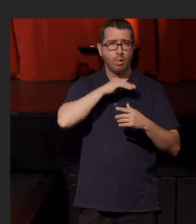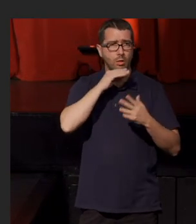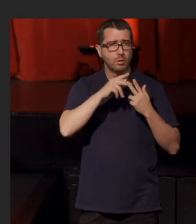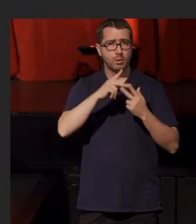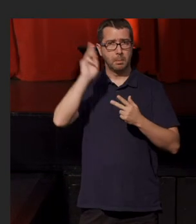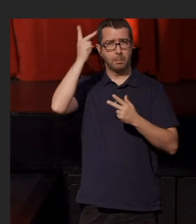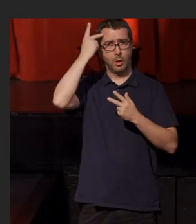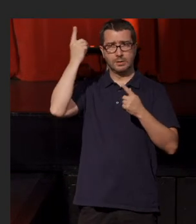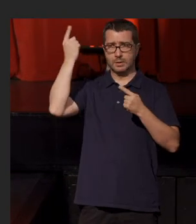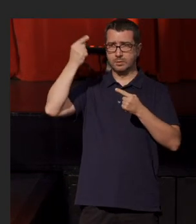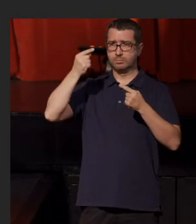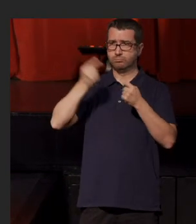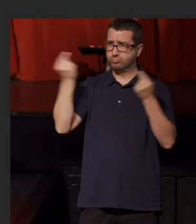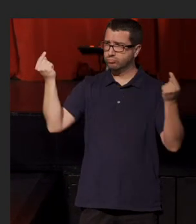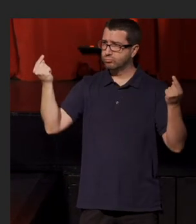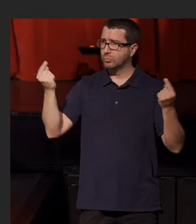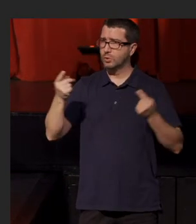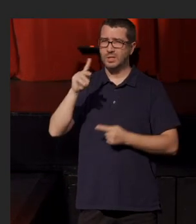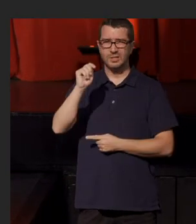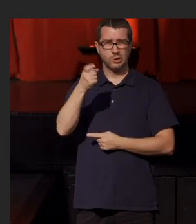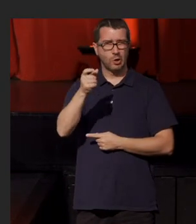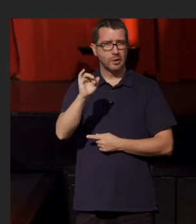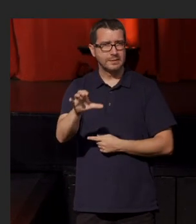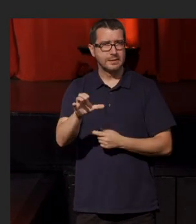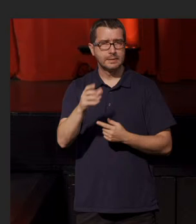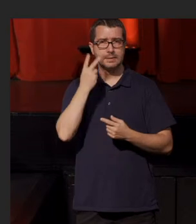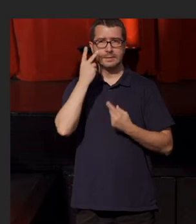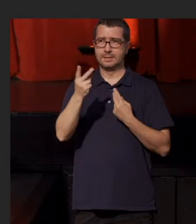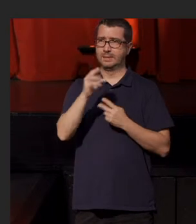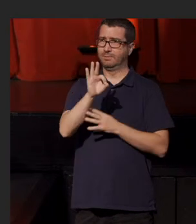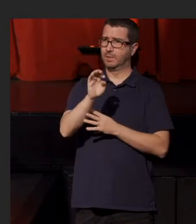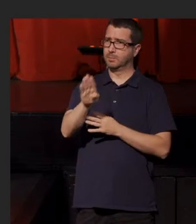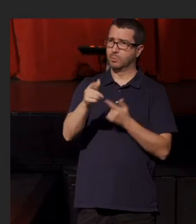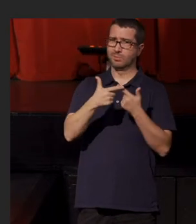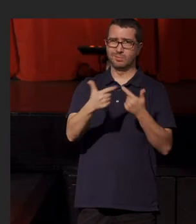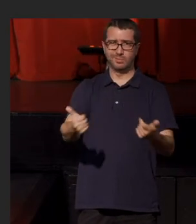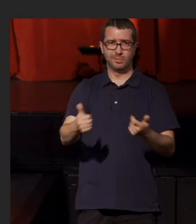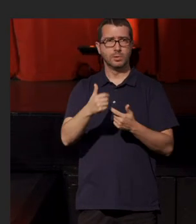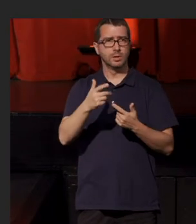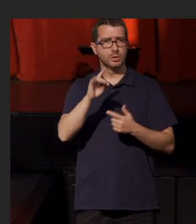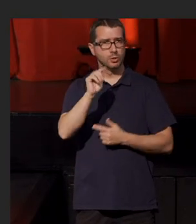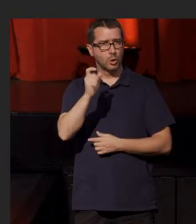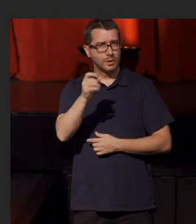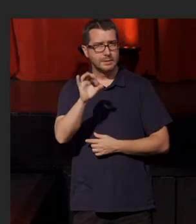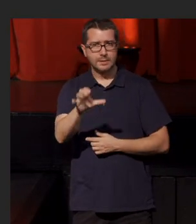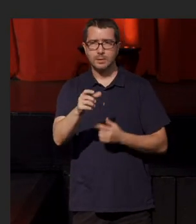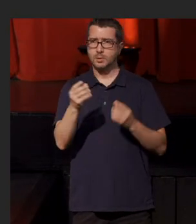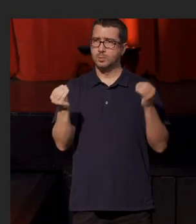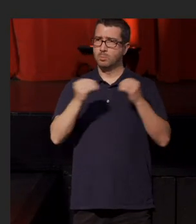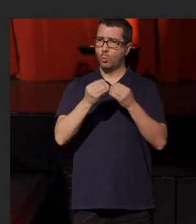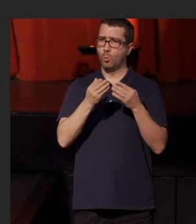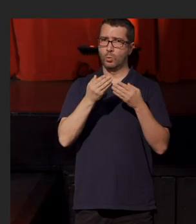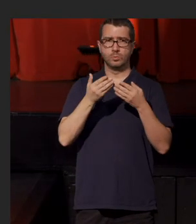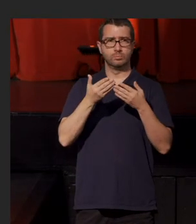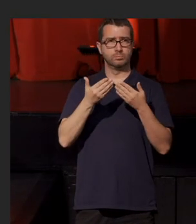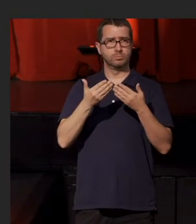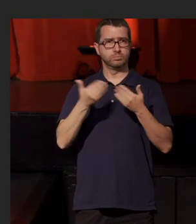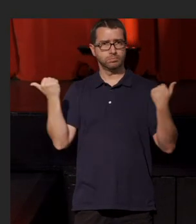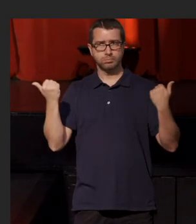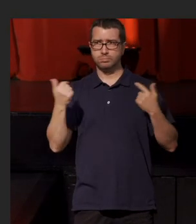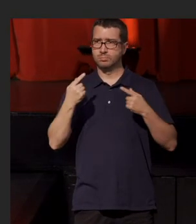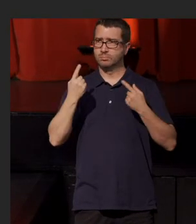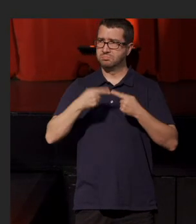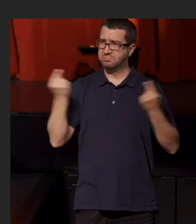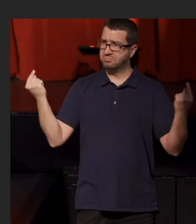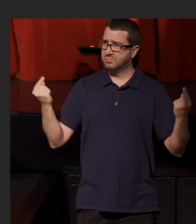the toxic incivility that we see on some social media platforms, which is creating more divide socially and politically than maybe it's